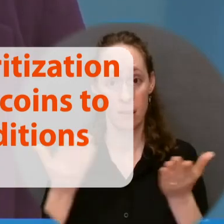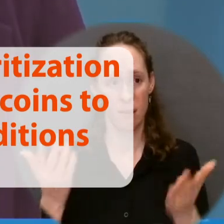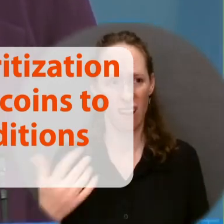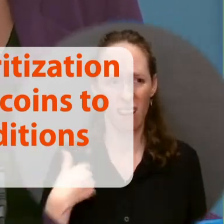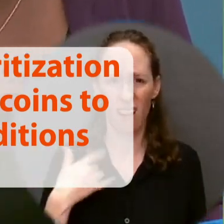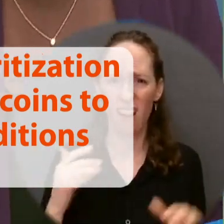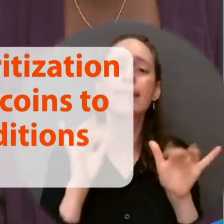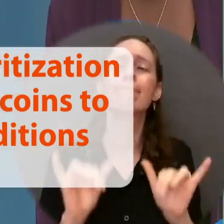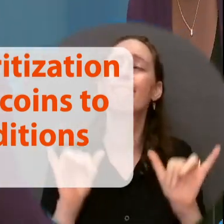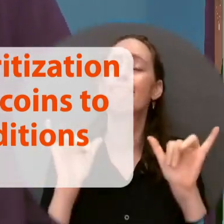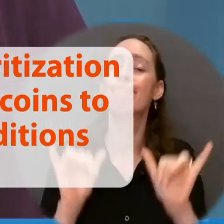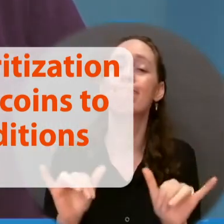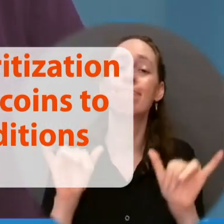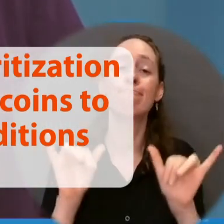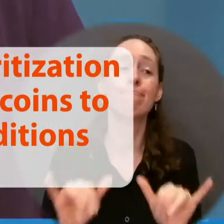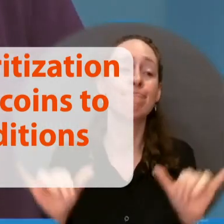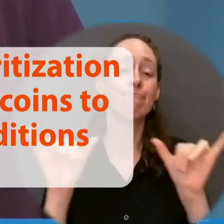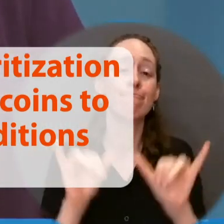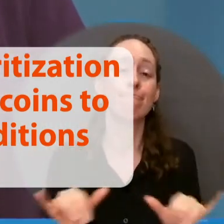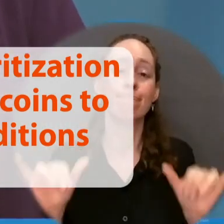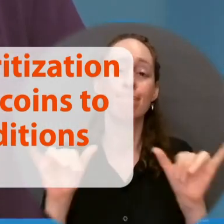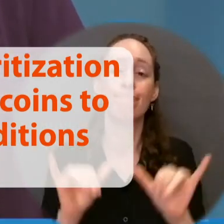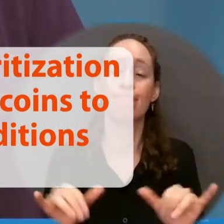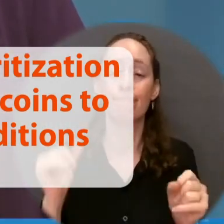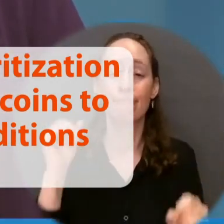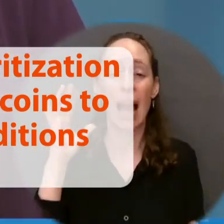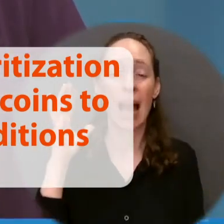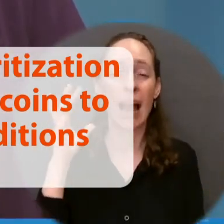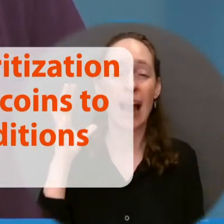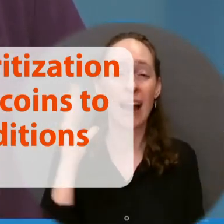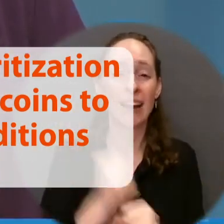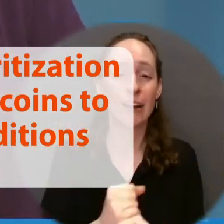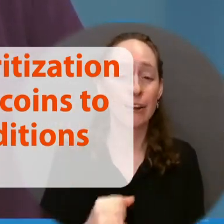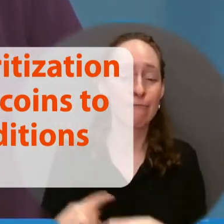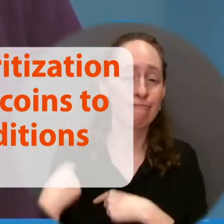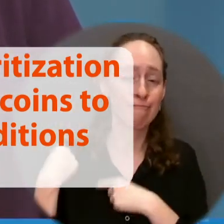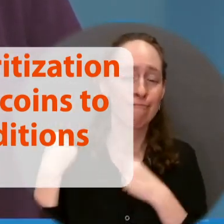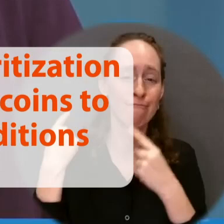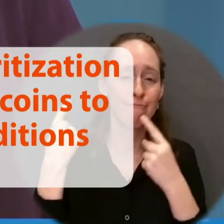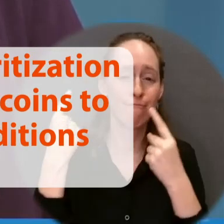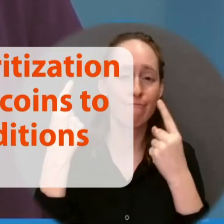without conditions. That's how we see it. We see it as something that should not